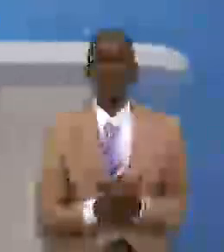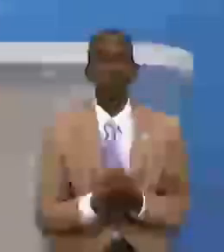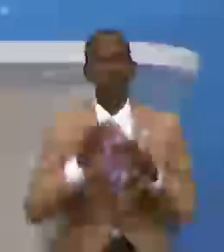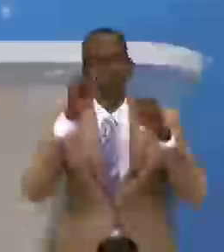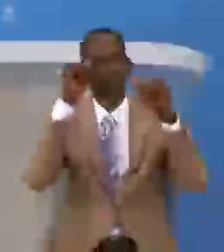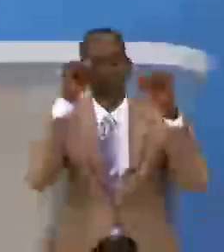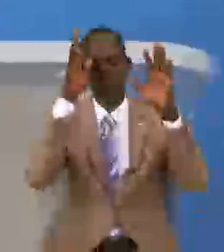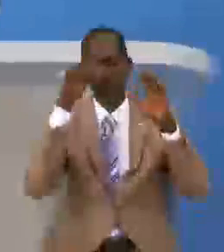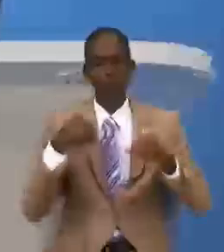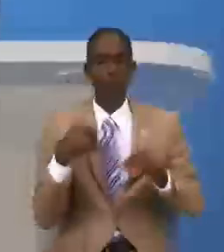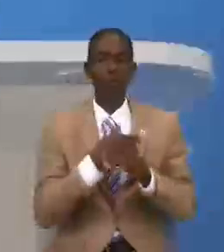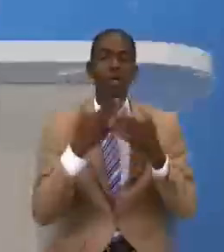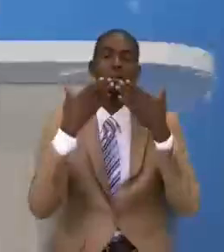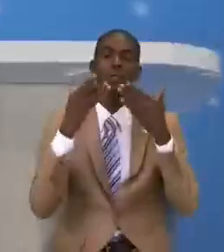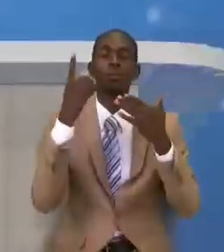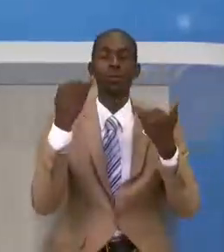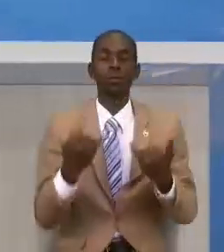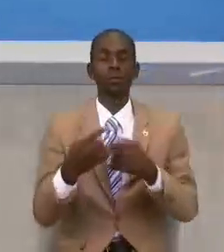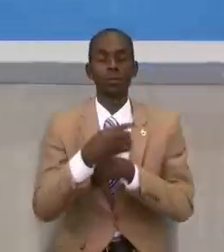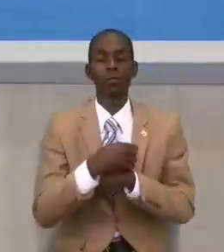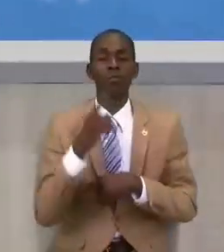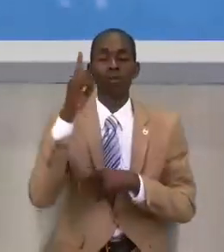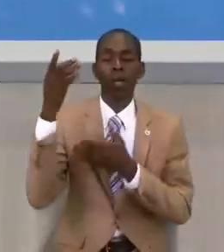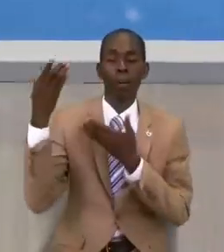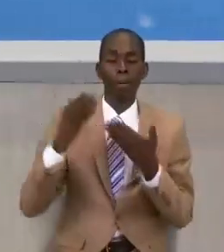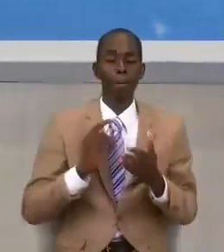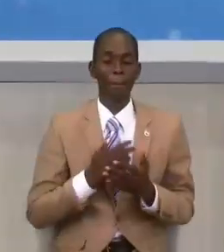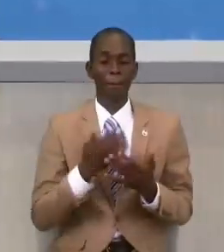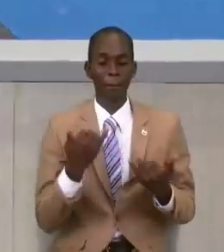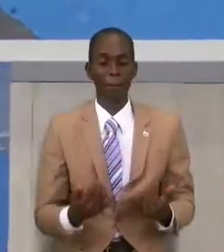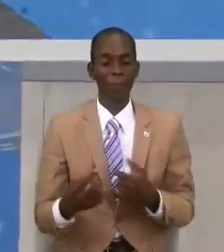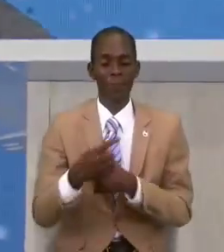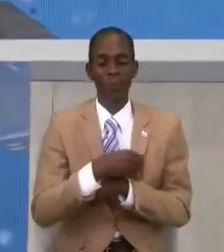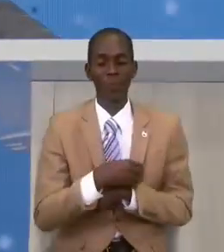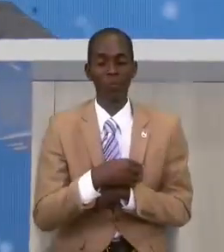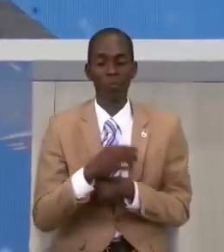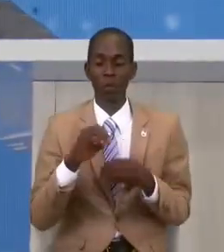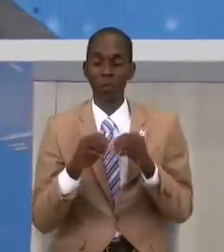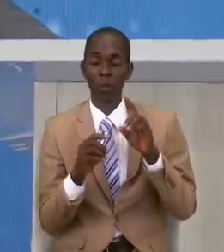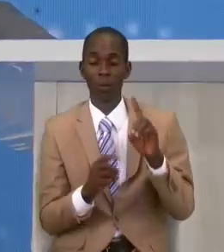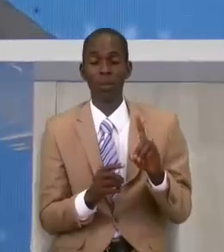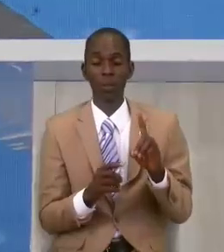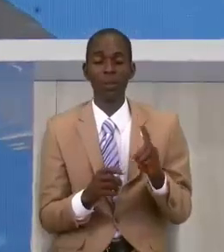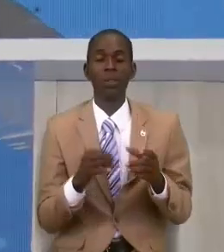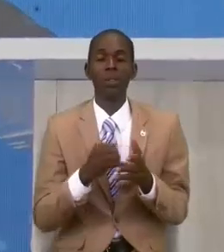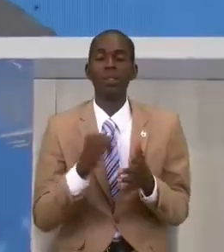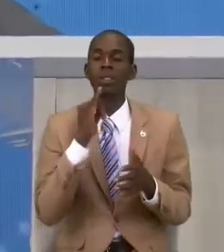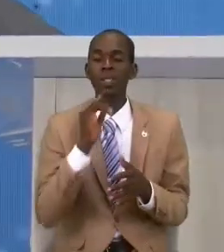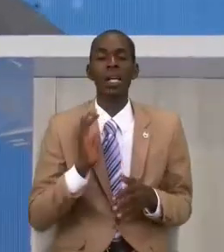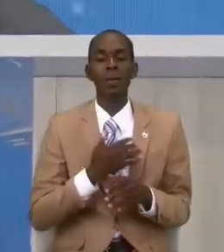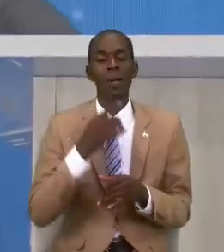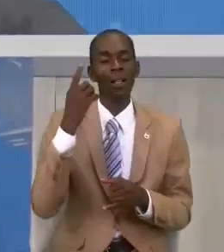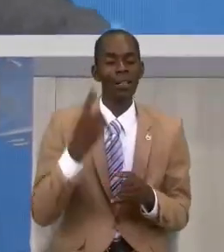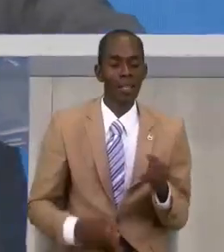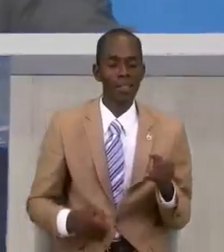to this day. Number one, it's the last final January Covenant Sunday. Number